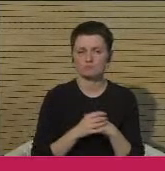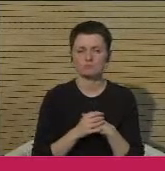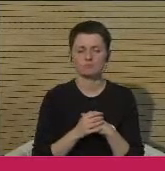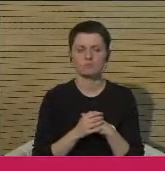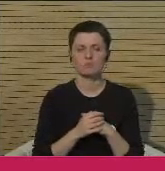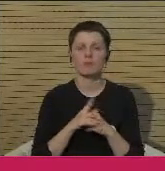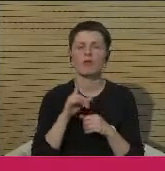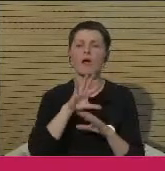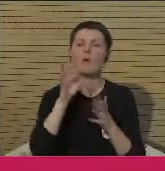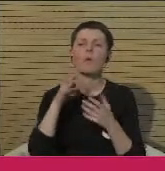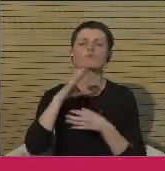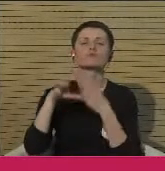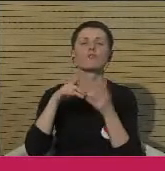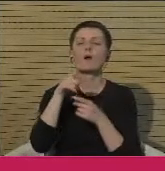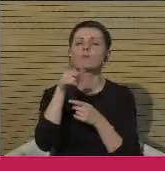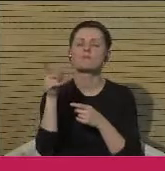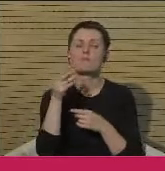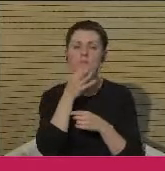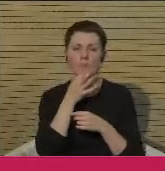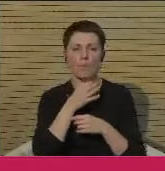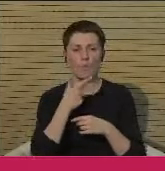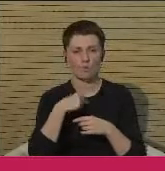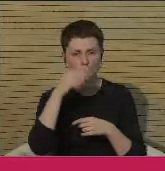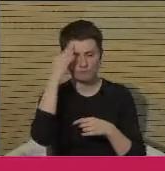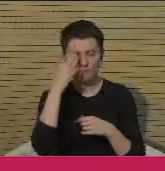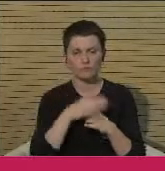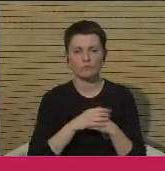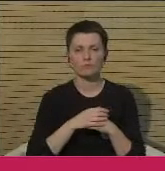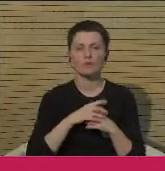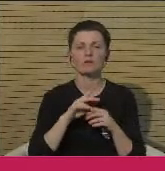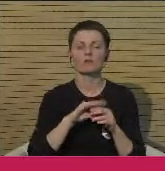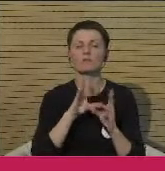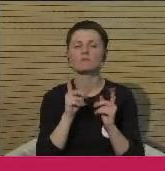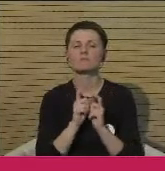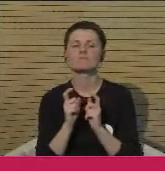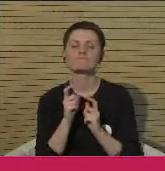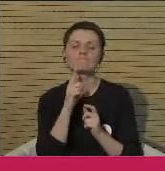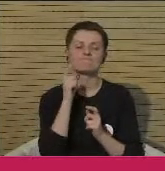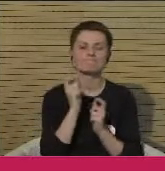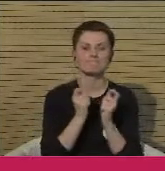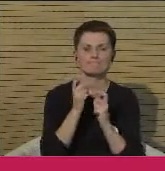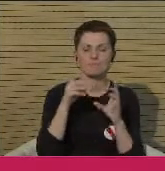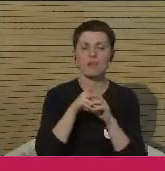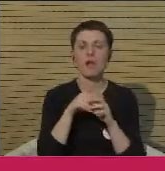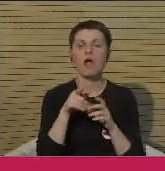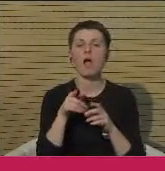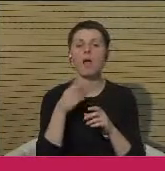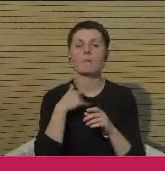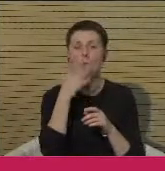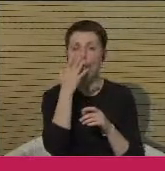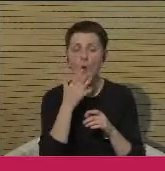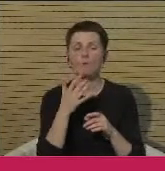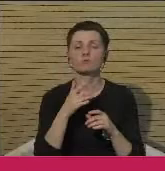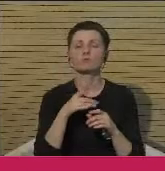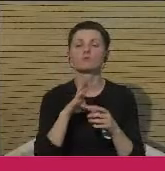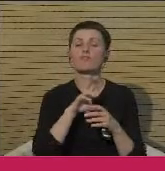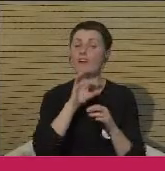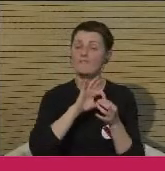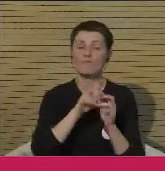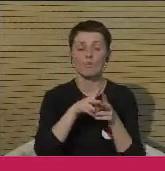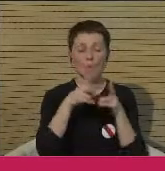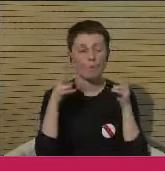conclude by sharing some economic remarks. With so many contrasts in